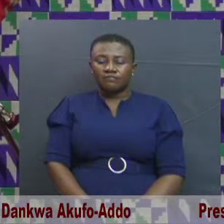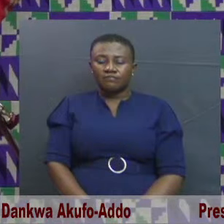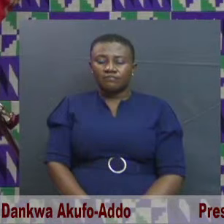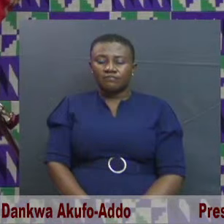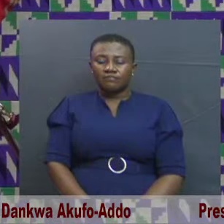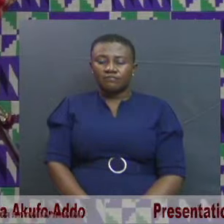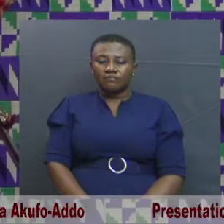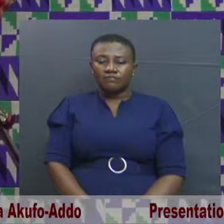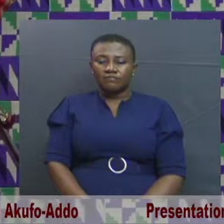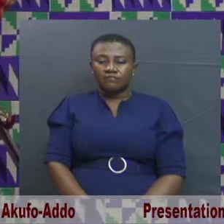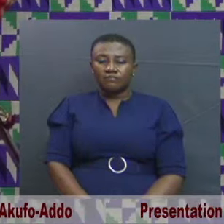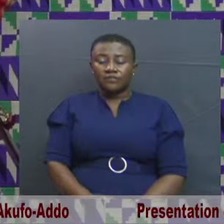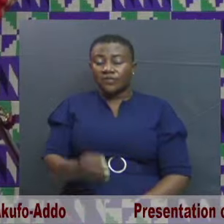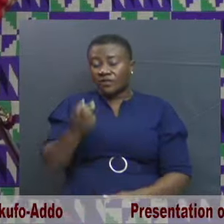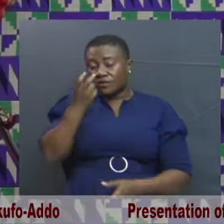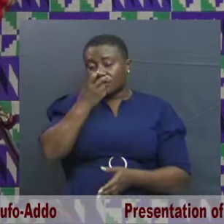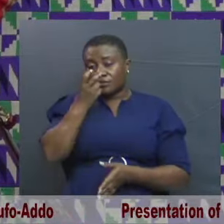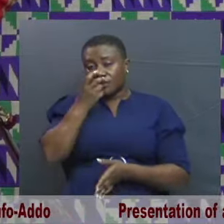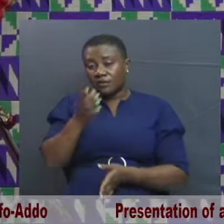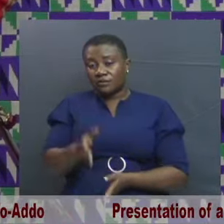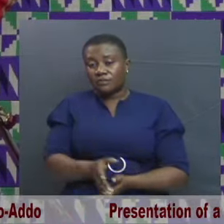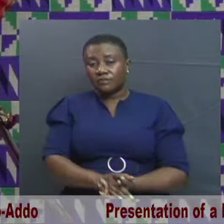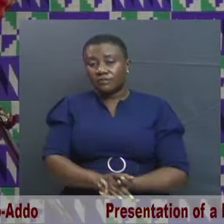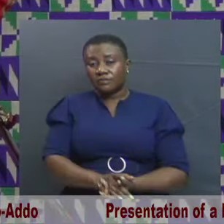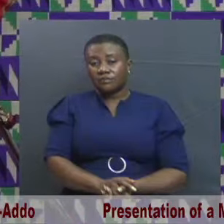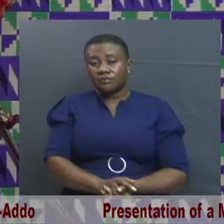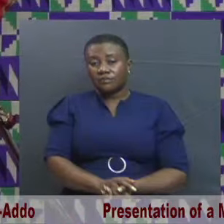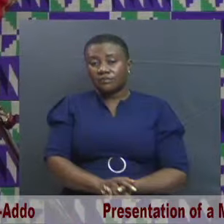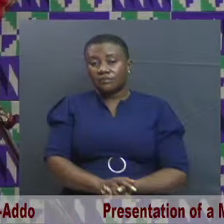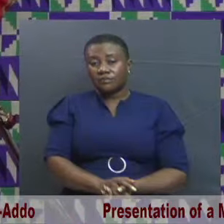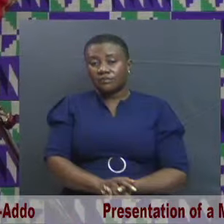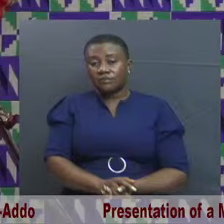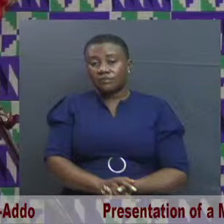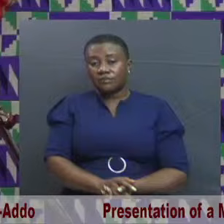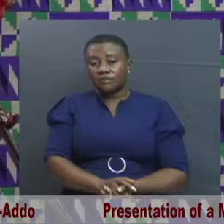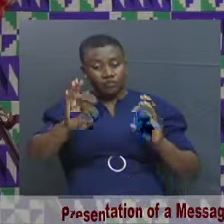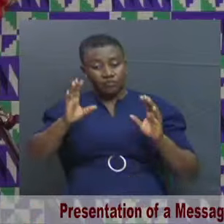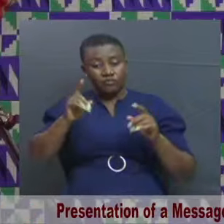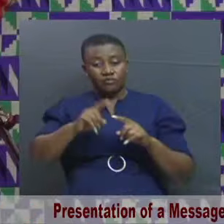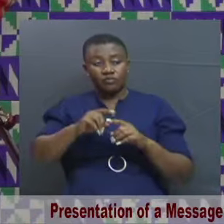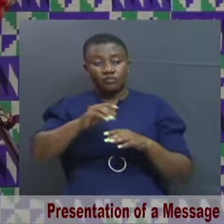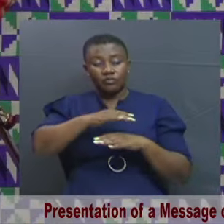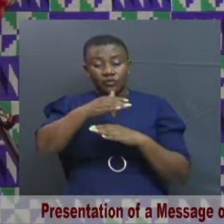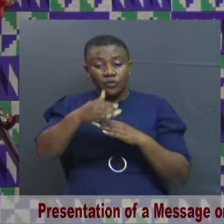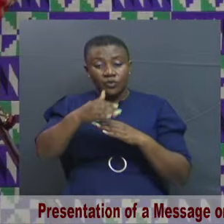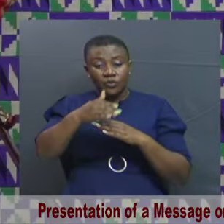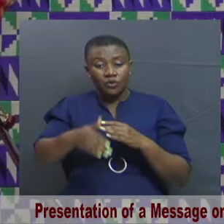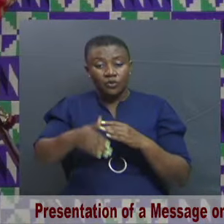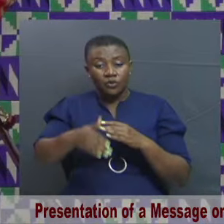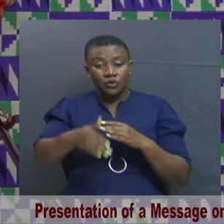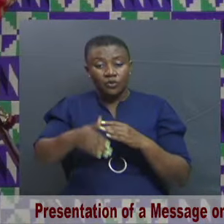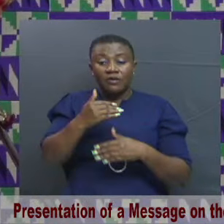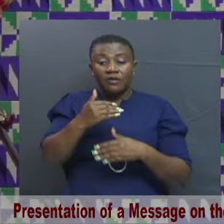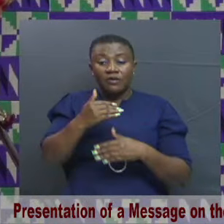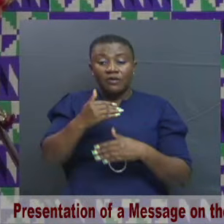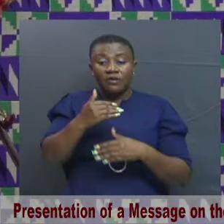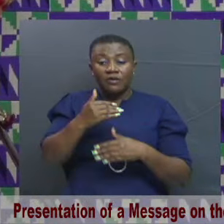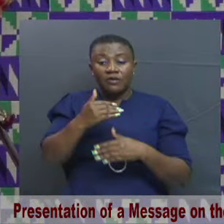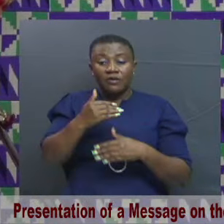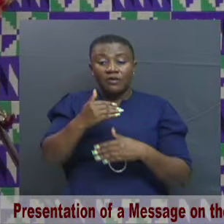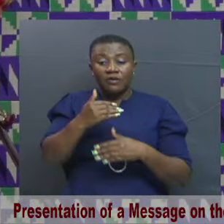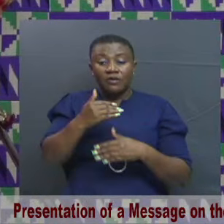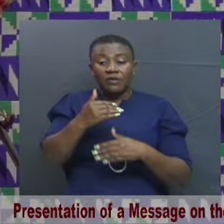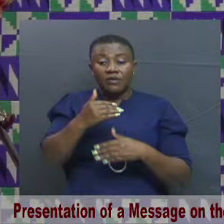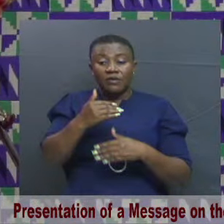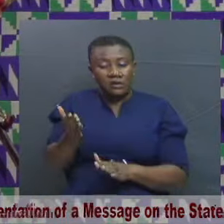process Mr Speaker we're committed to concluding the external debt restructuring process as soon as